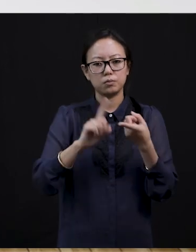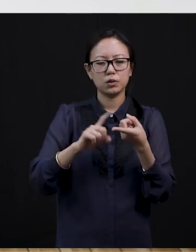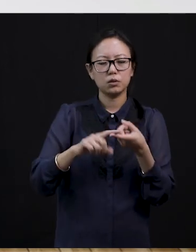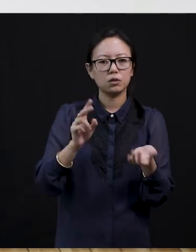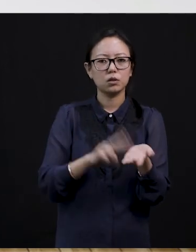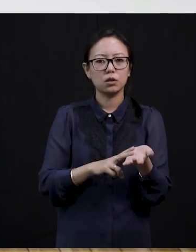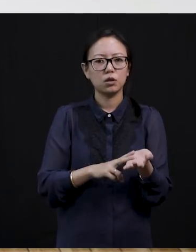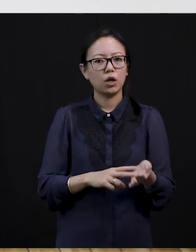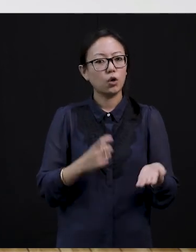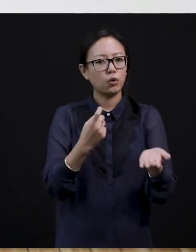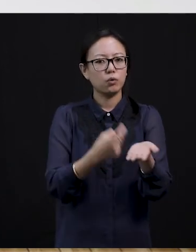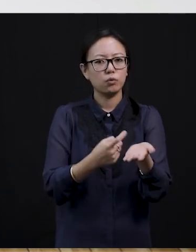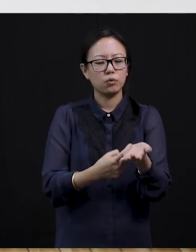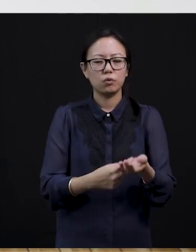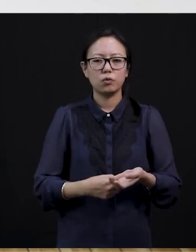England. It could be a